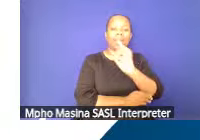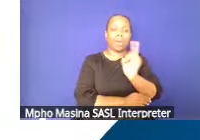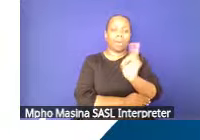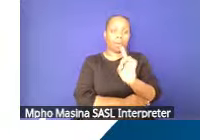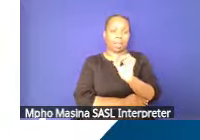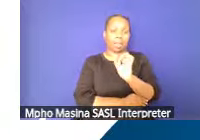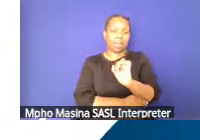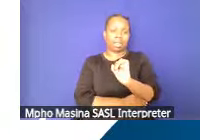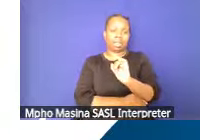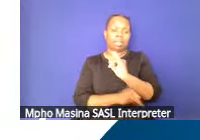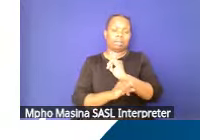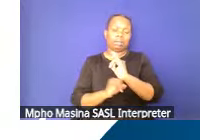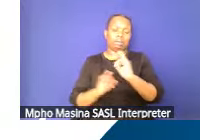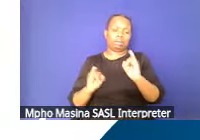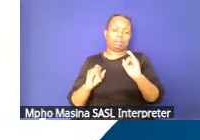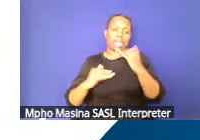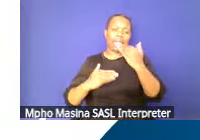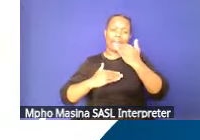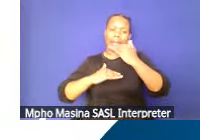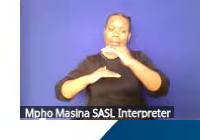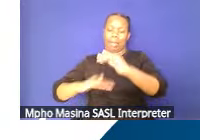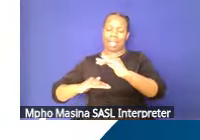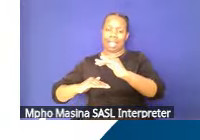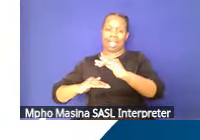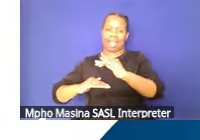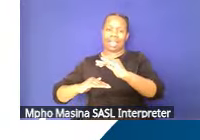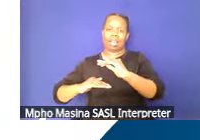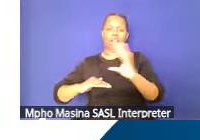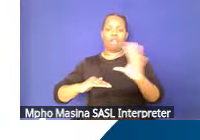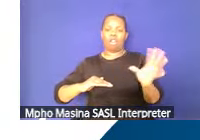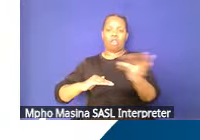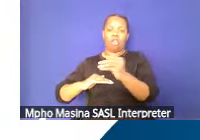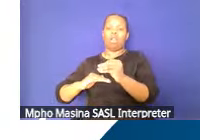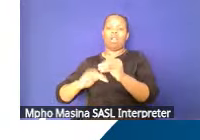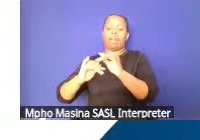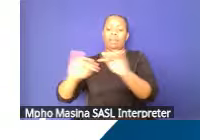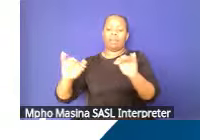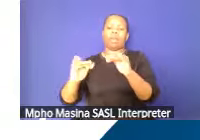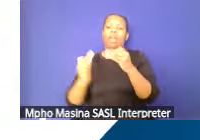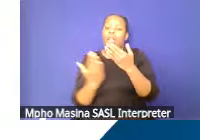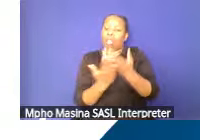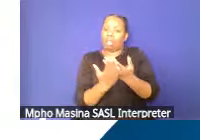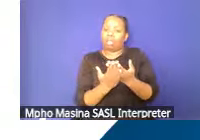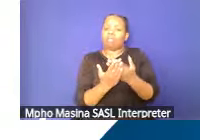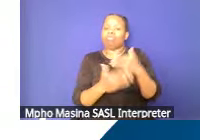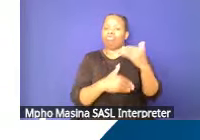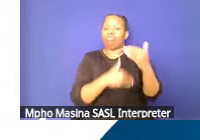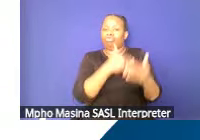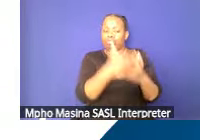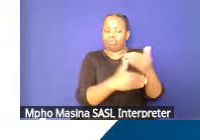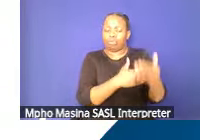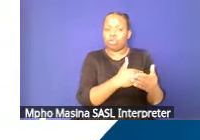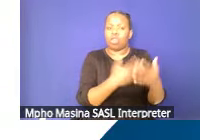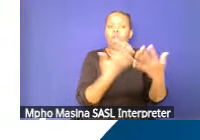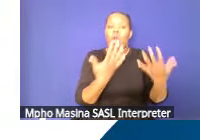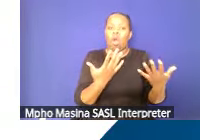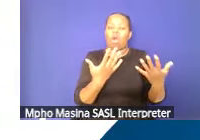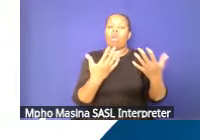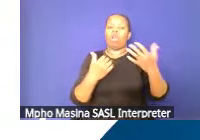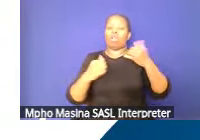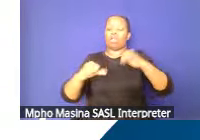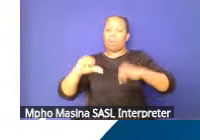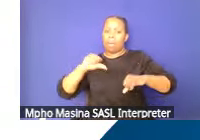severe limitation of any person's ability to function or to perform